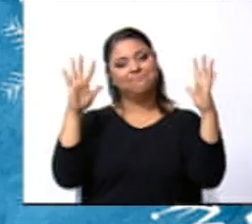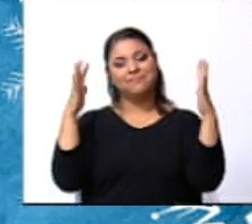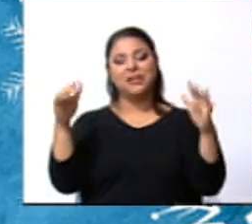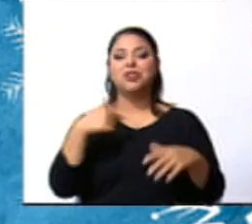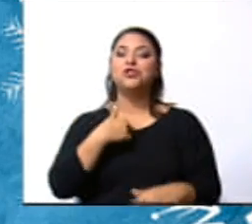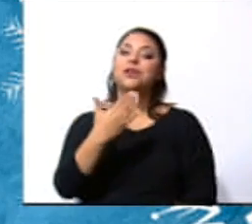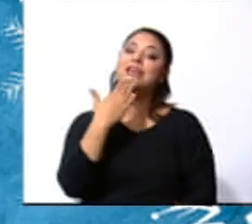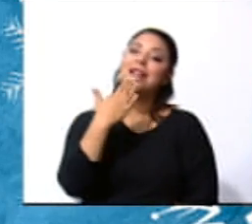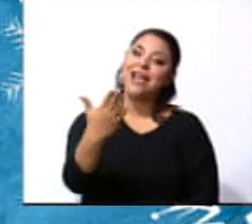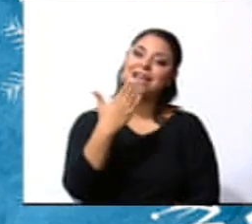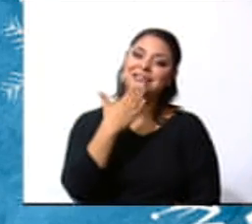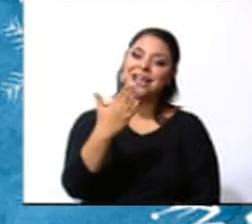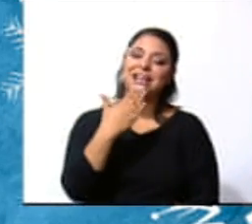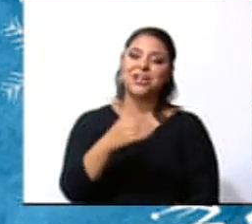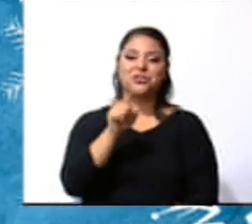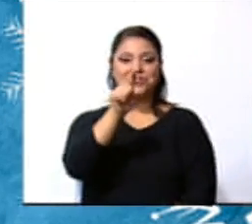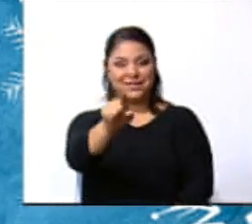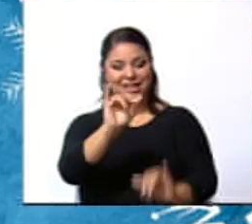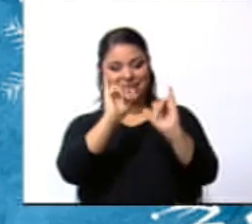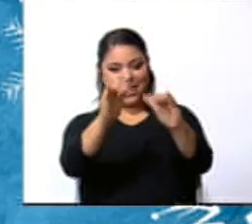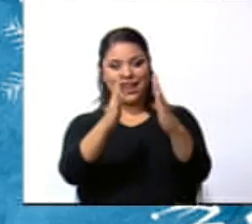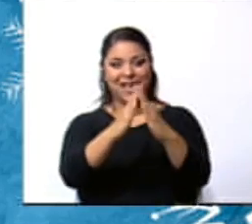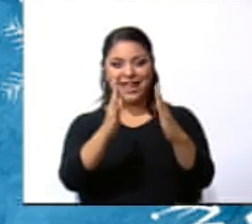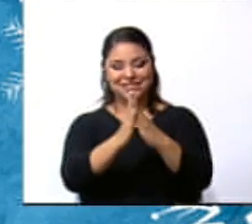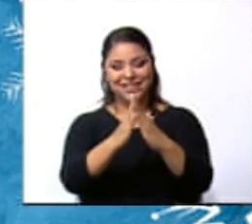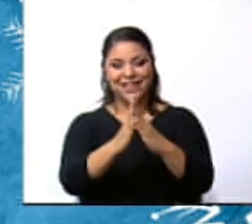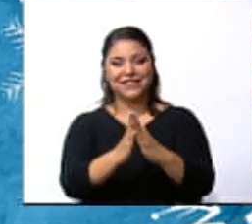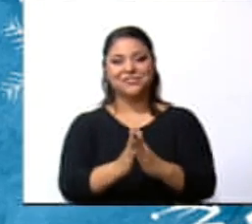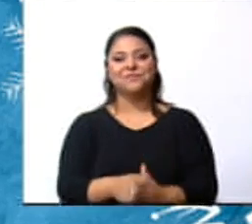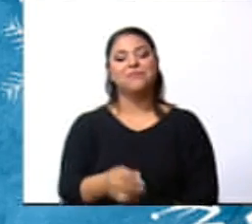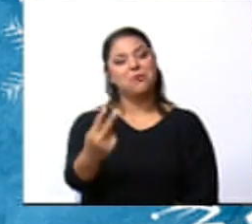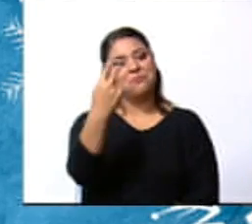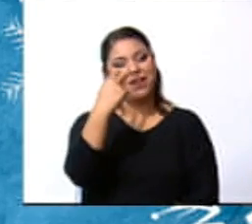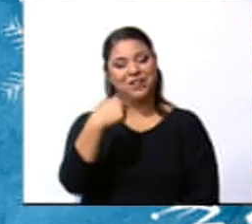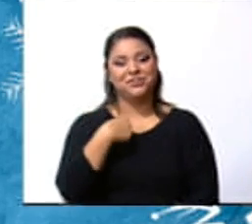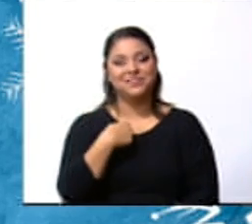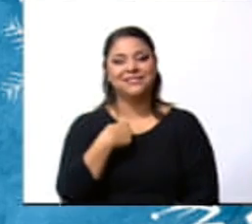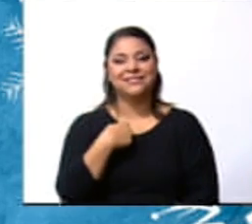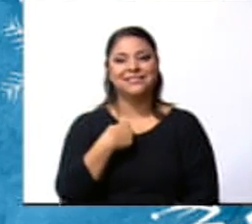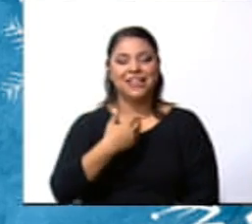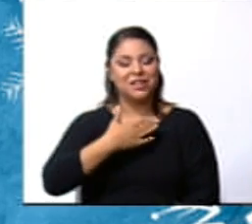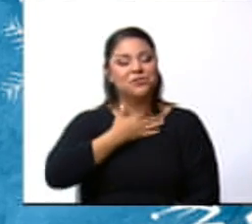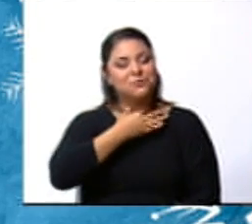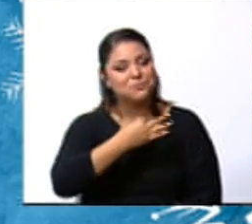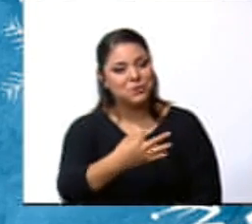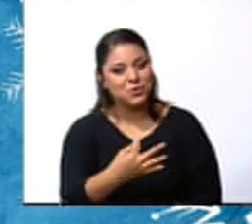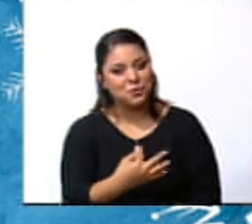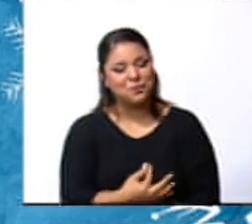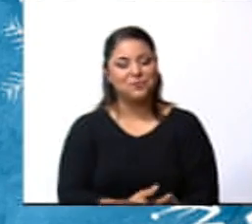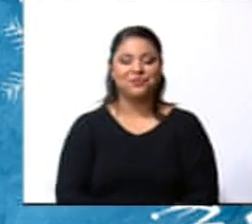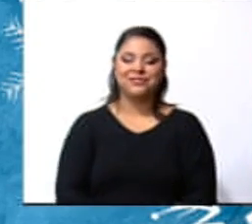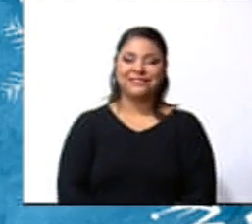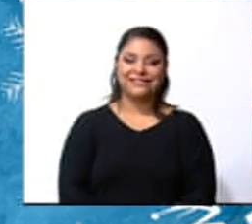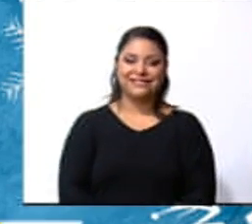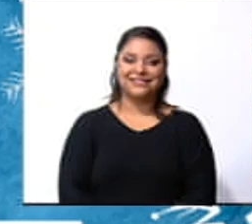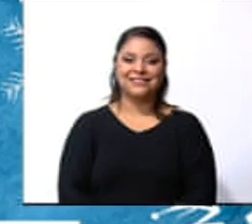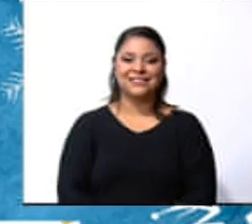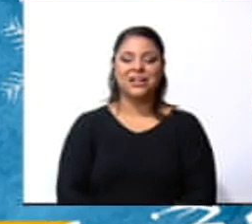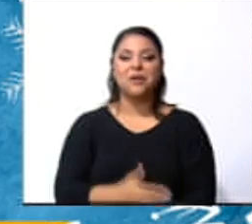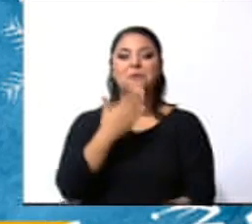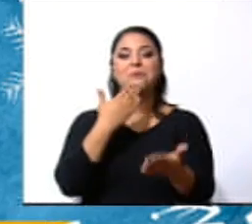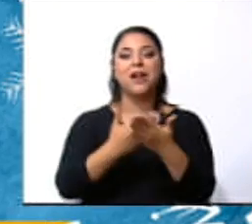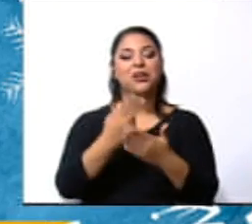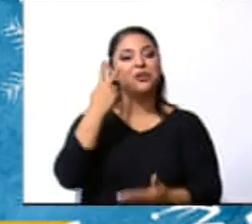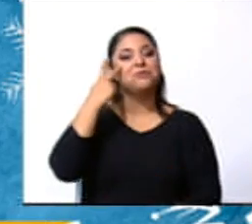say thank you, you at home, for watching us. It was my pleasure. So,